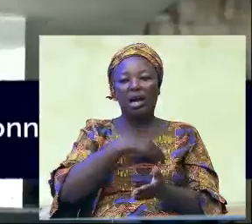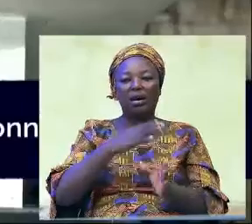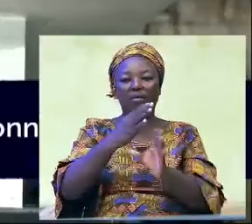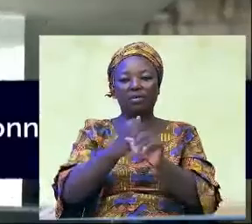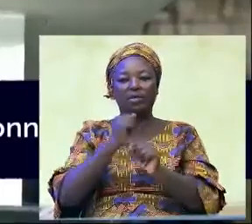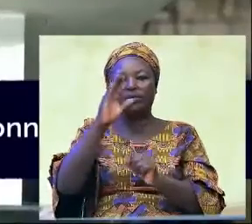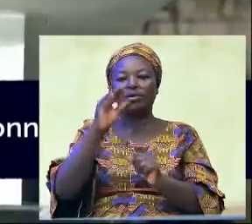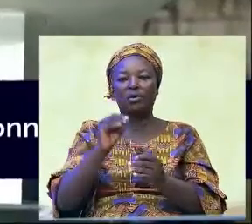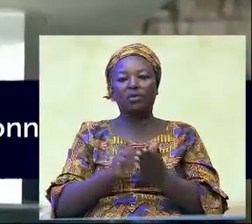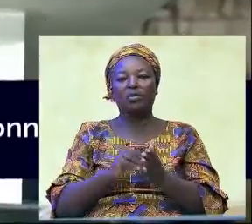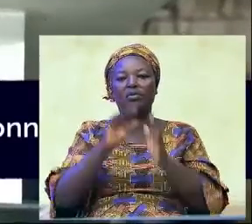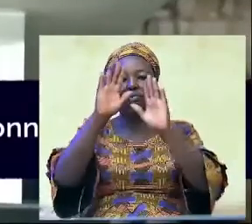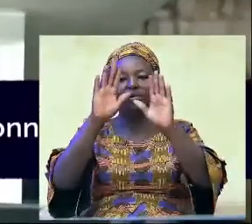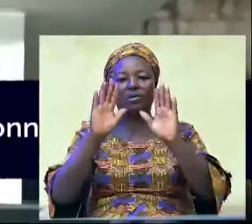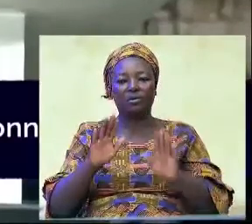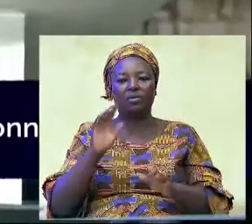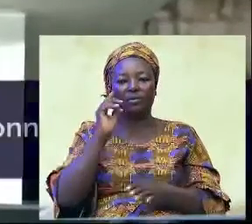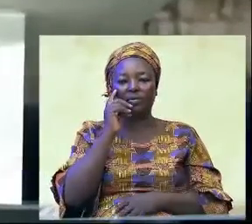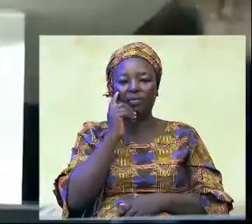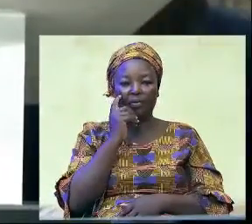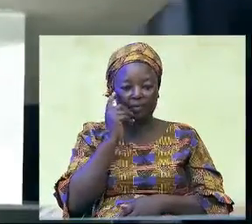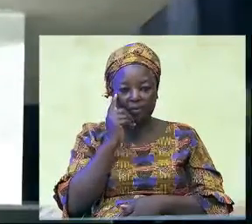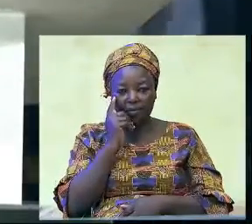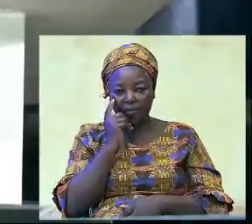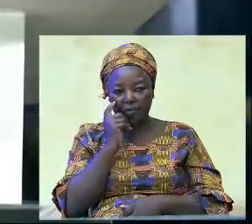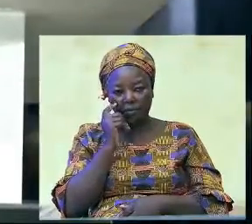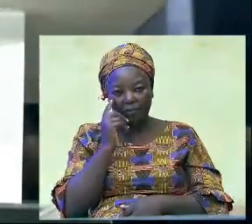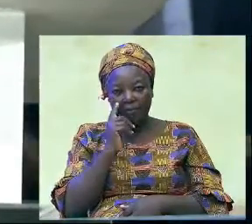coming now. Rise on your feet and